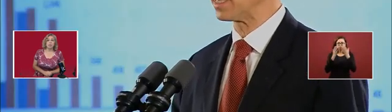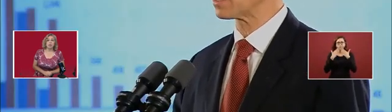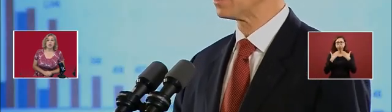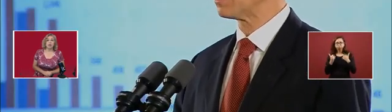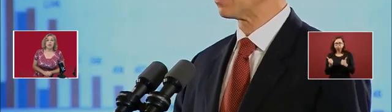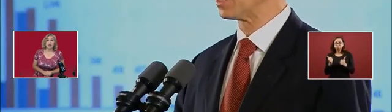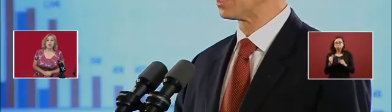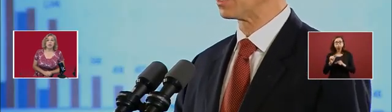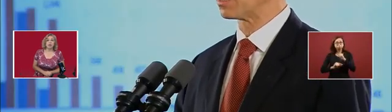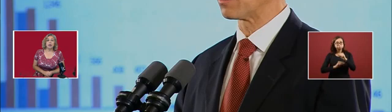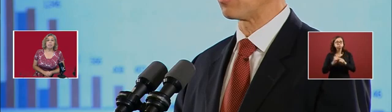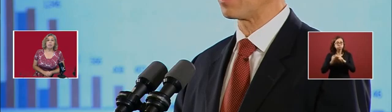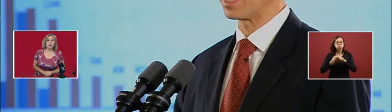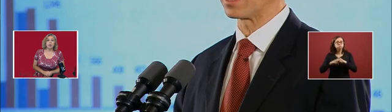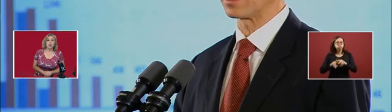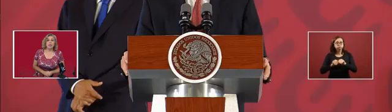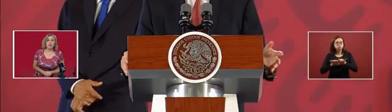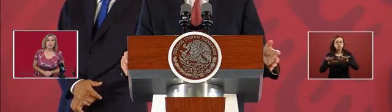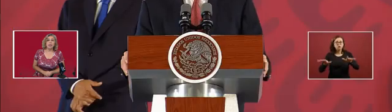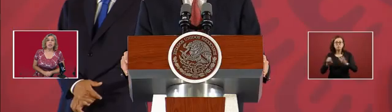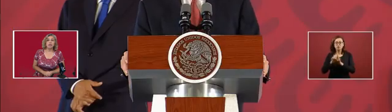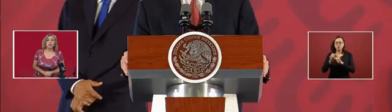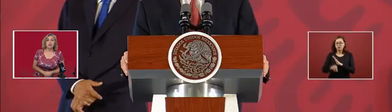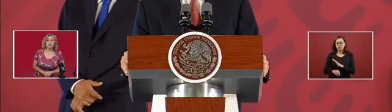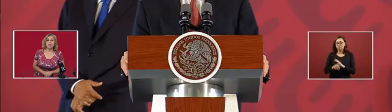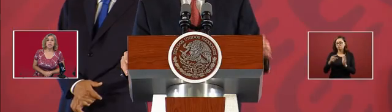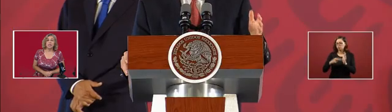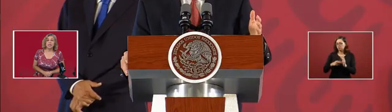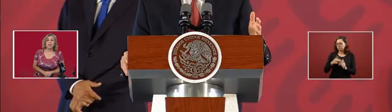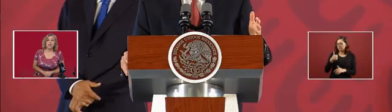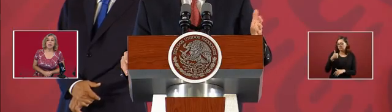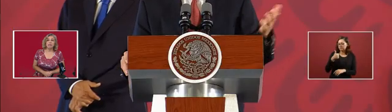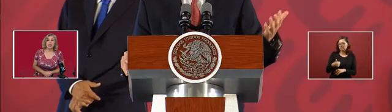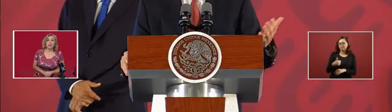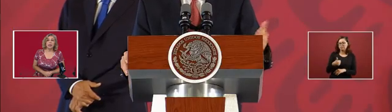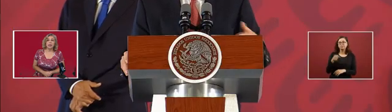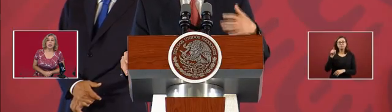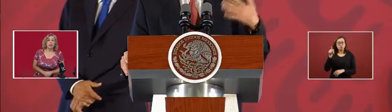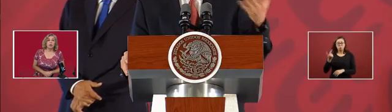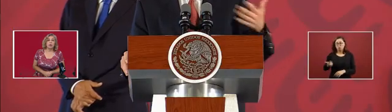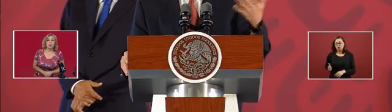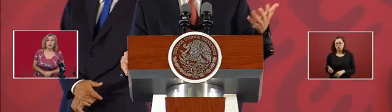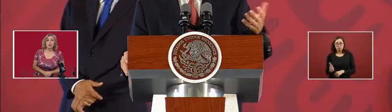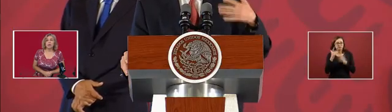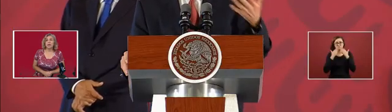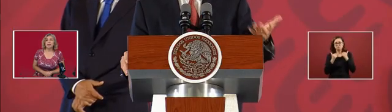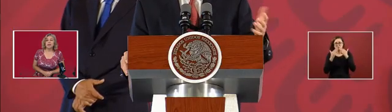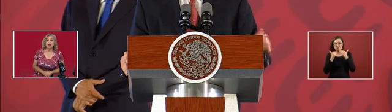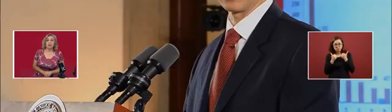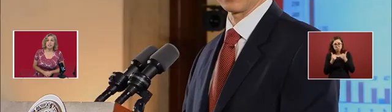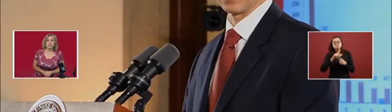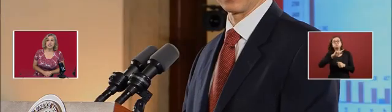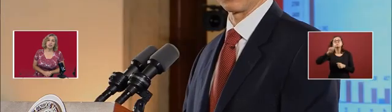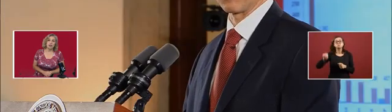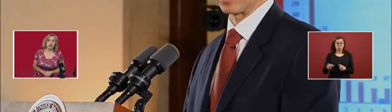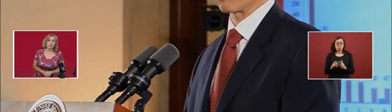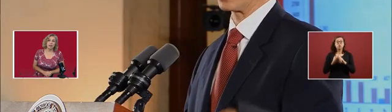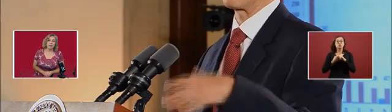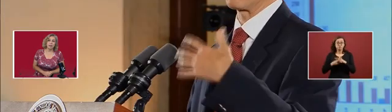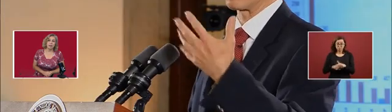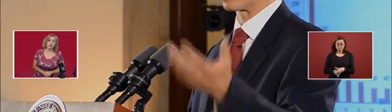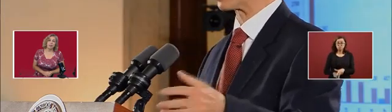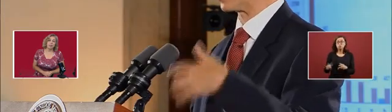the recent years, there have been, we've observed that at higher altitudes, the